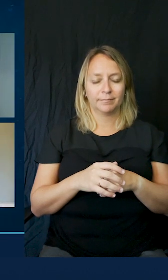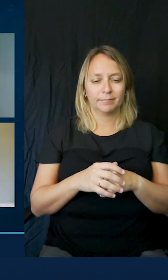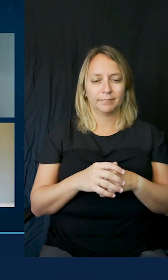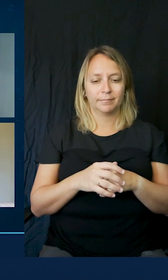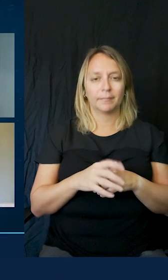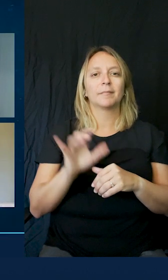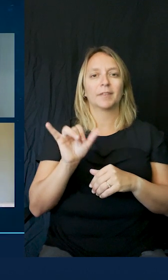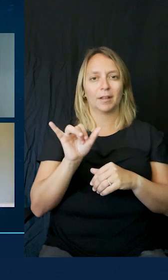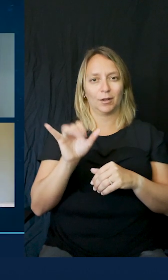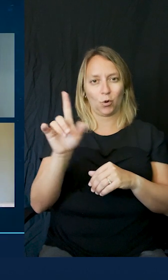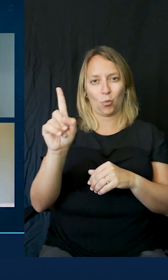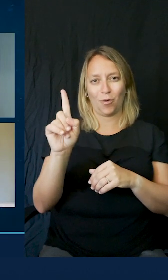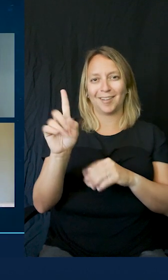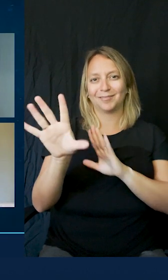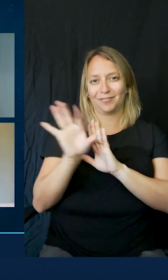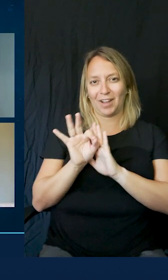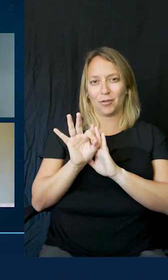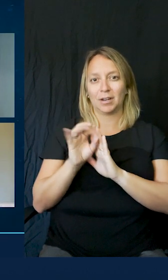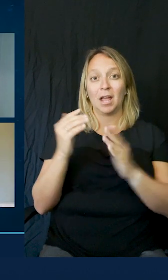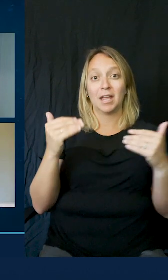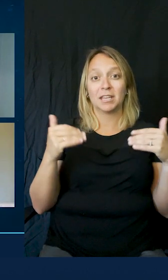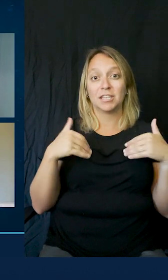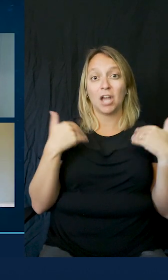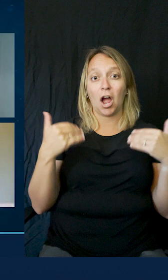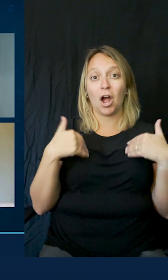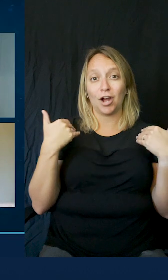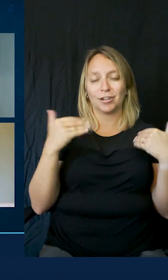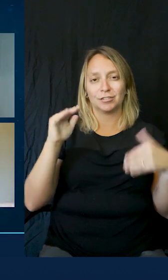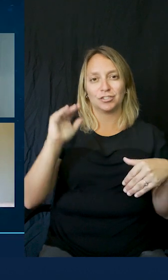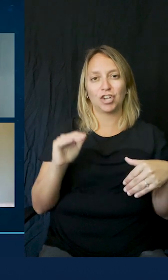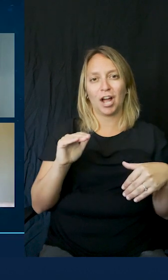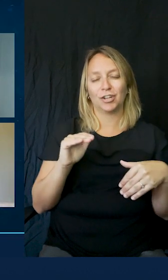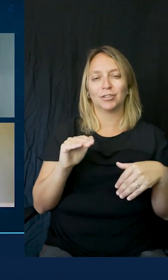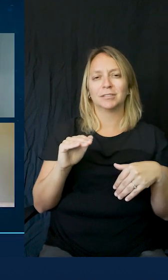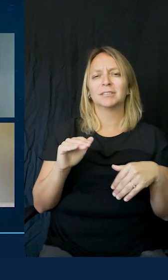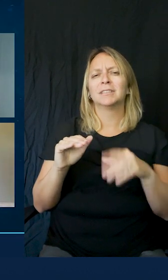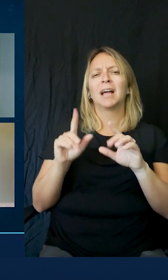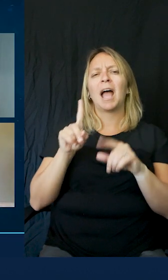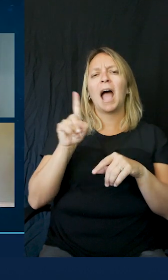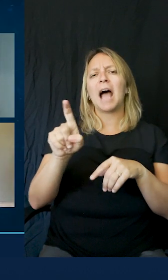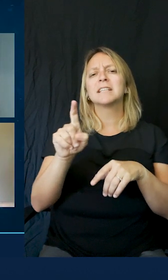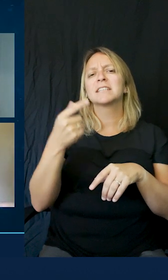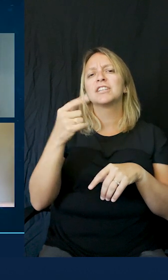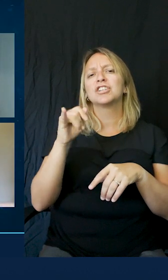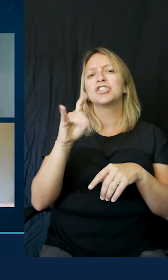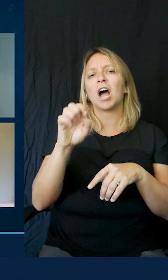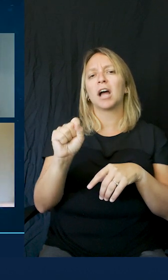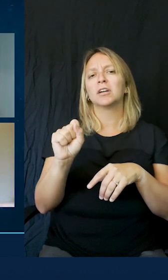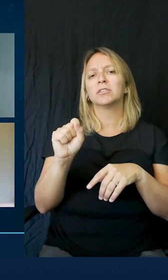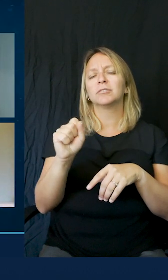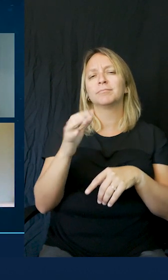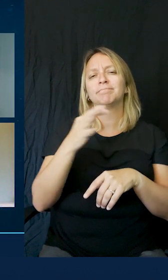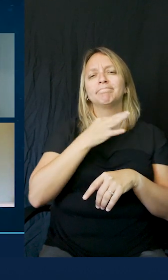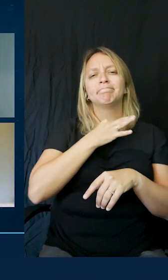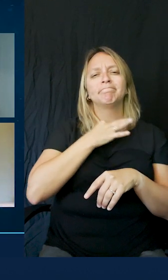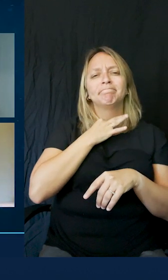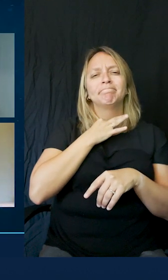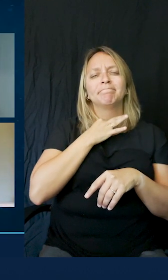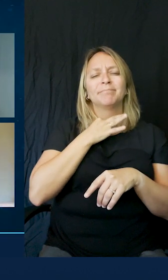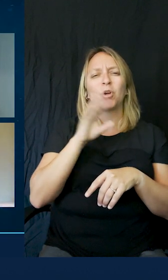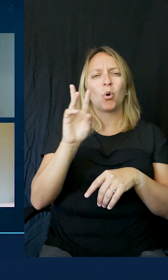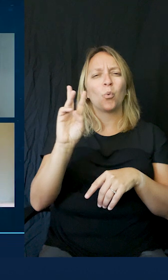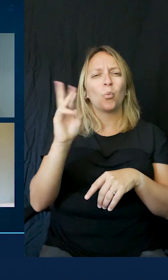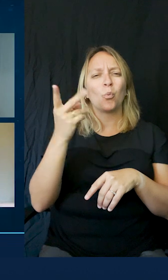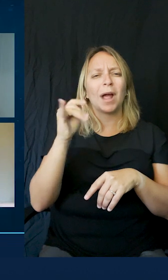We picked it out. We had a young viewer. Giles is really curious. What does whale poop smell